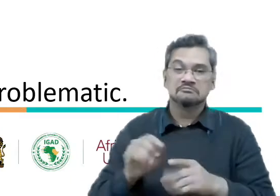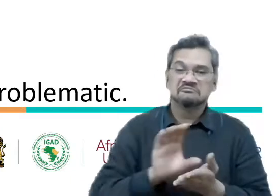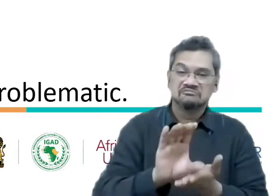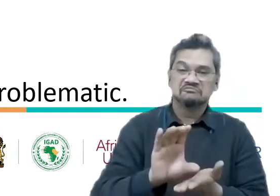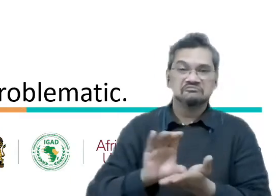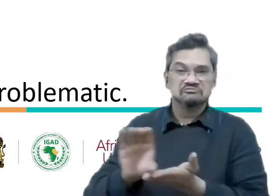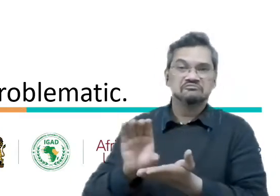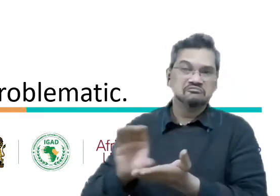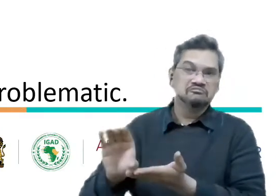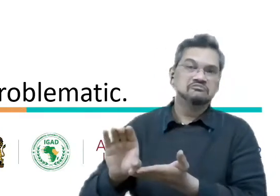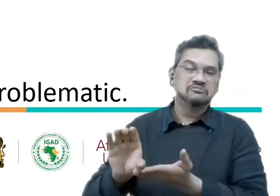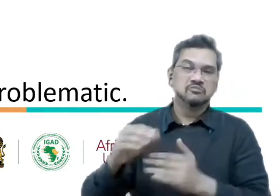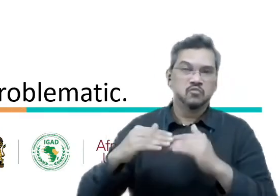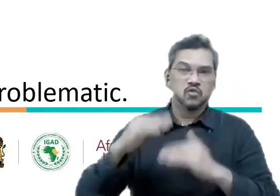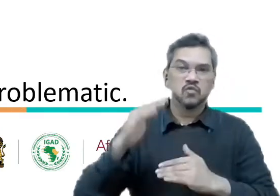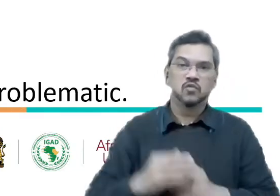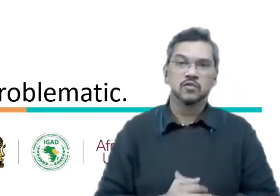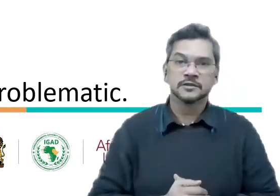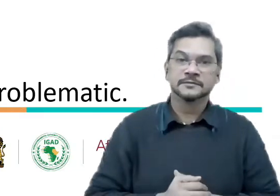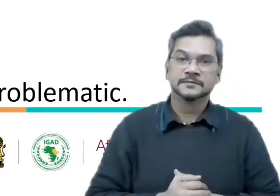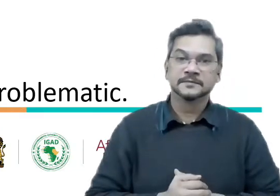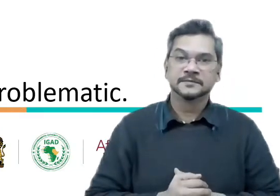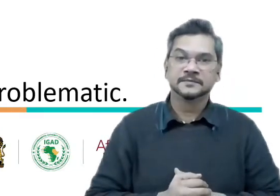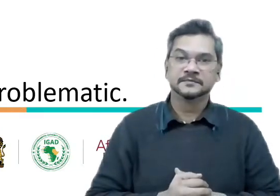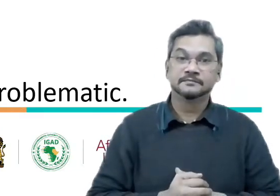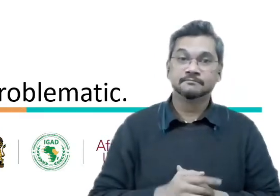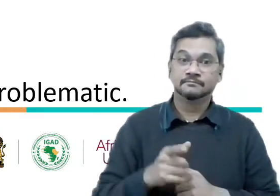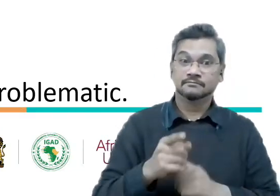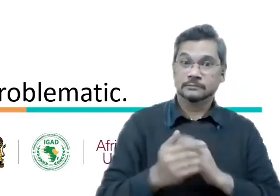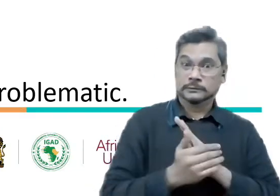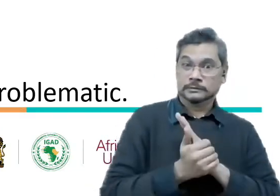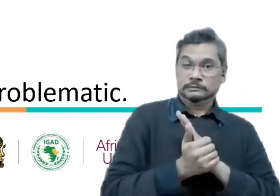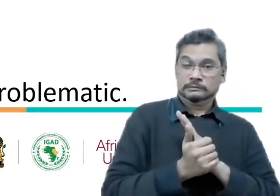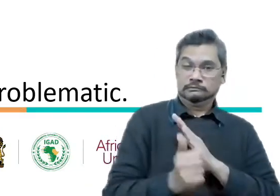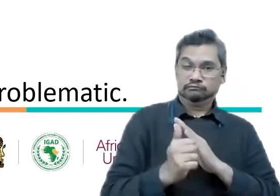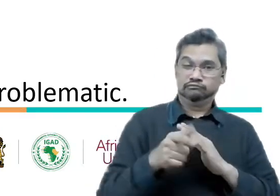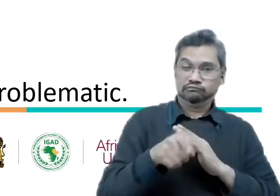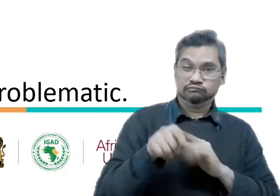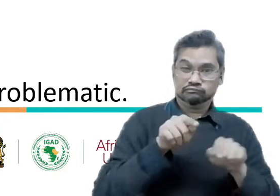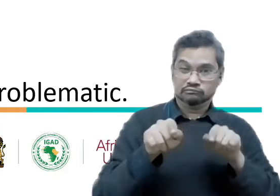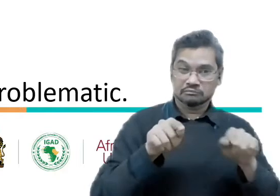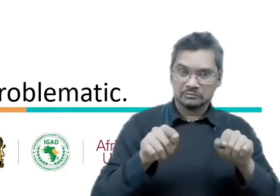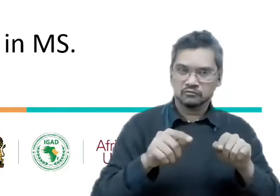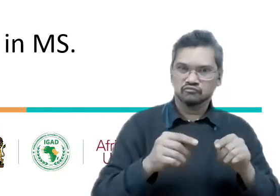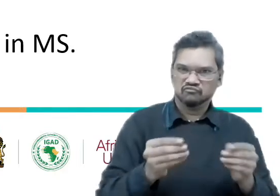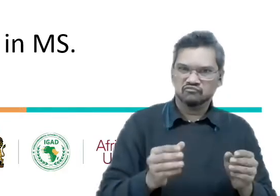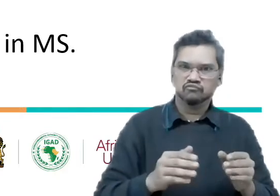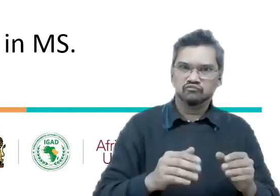We also need to ensure that capacity building is taken as an important priority, including on data collection.